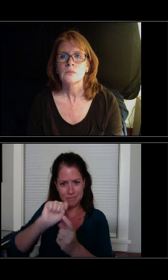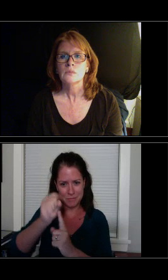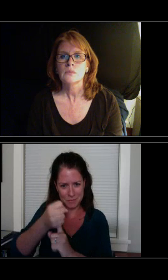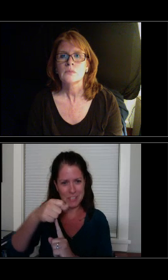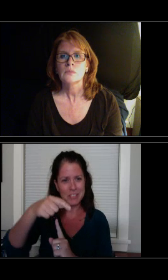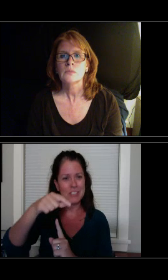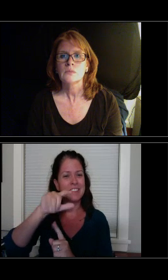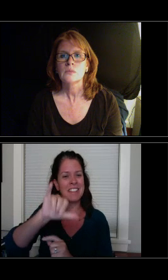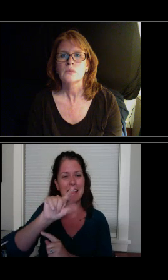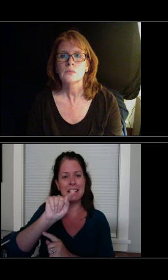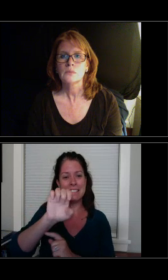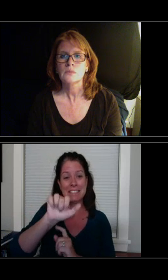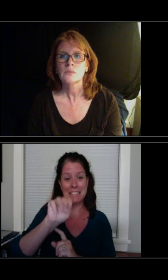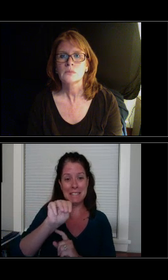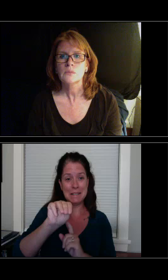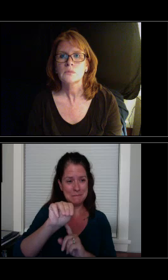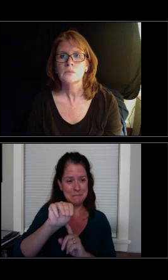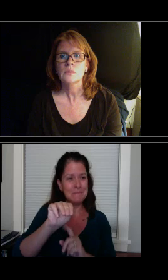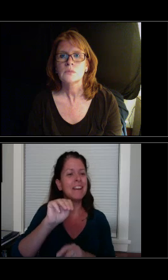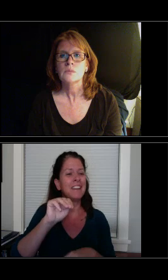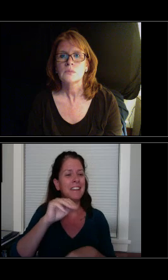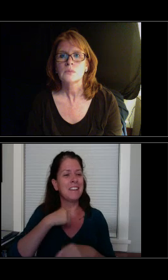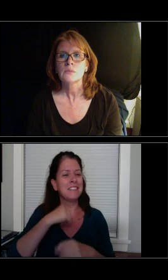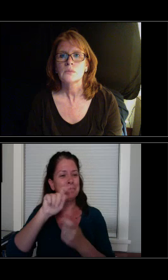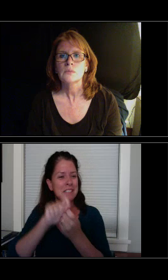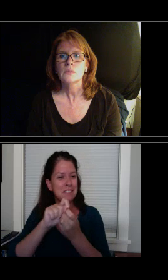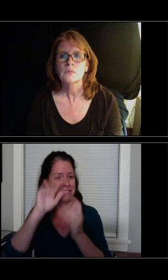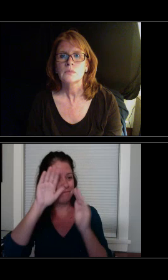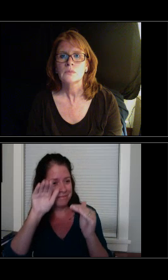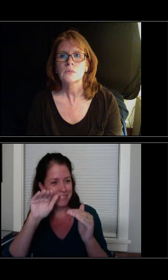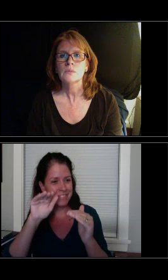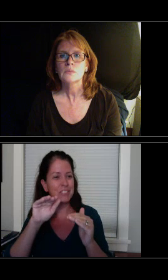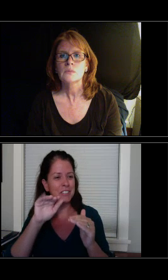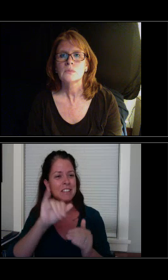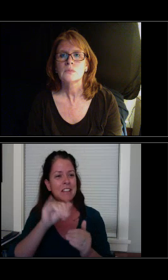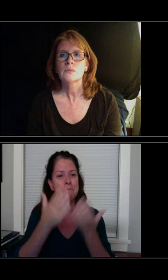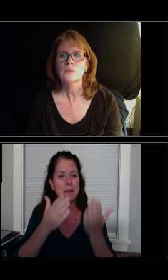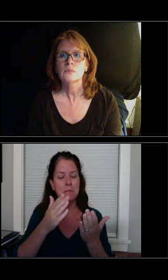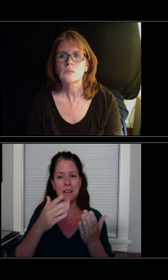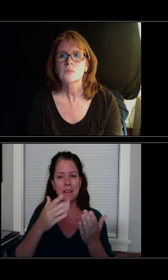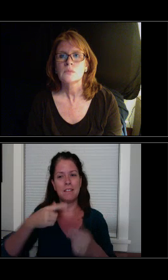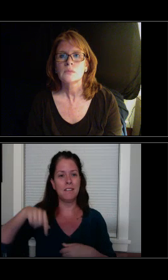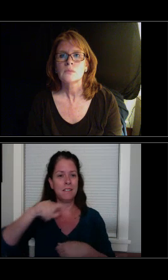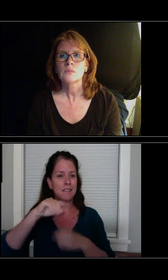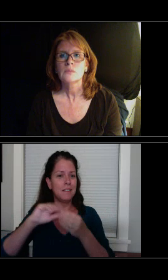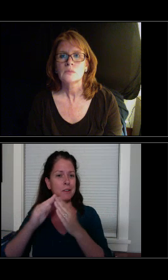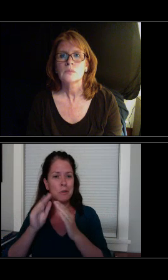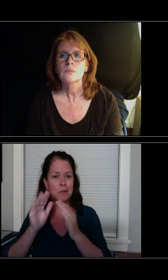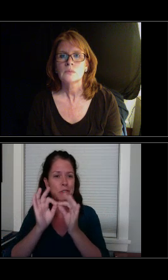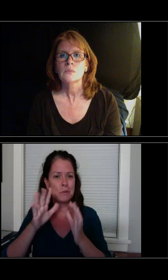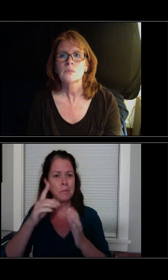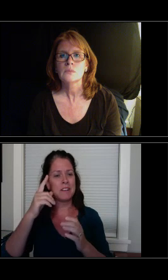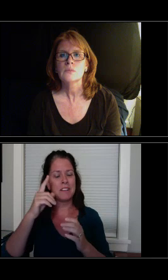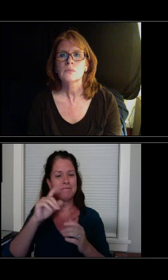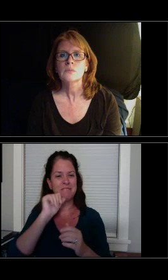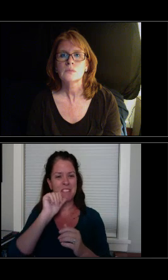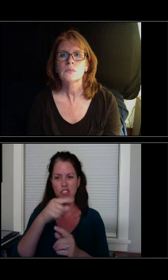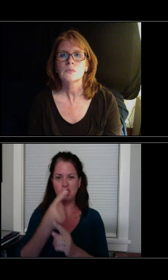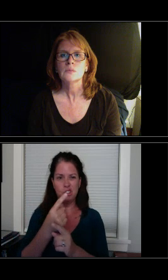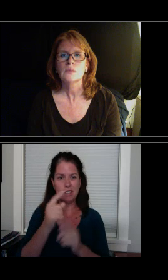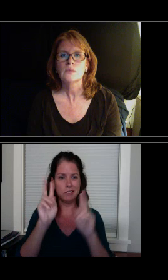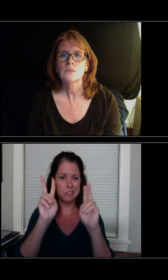job will use member of the team to add duties as assigned. So you have specific